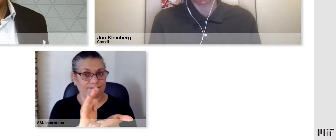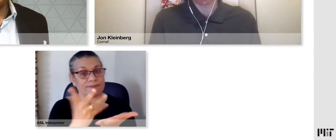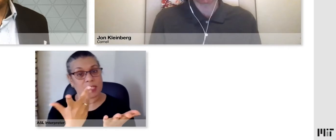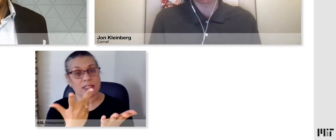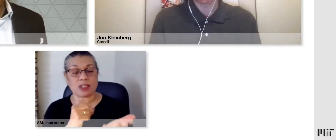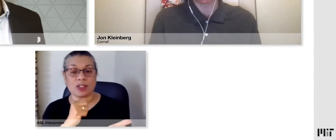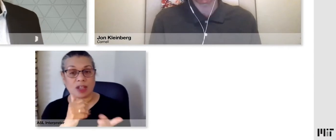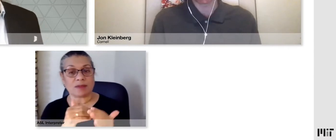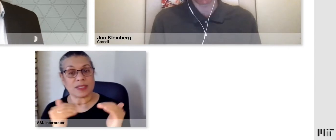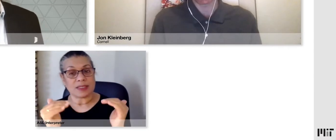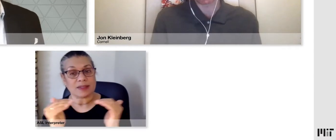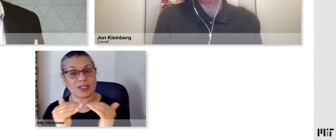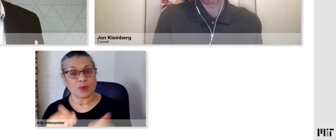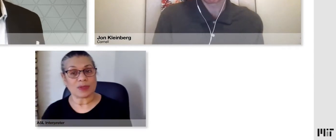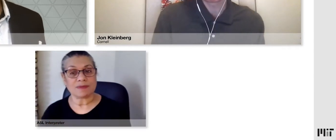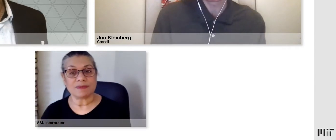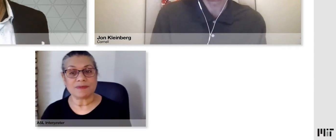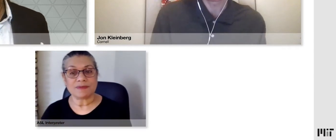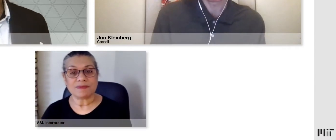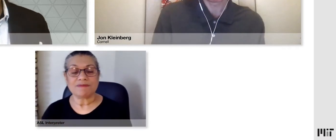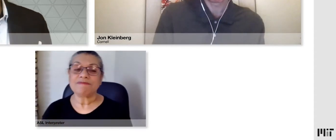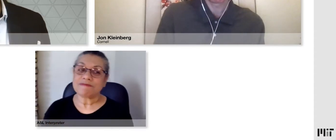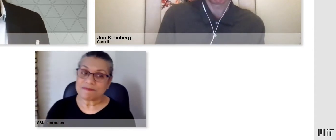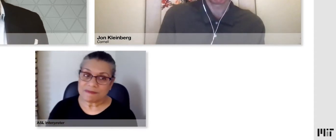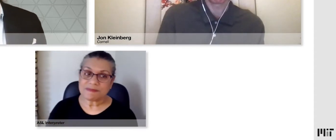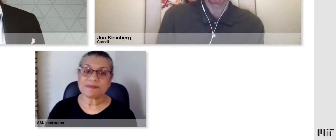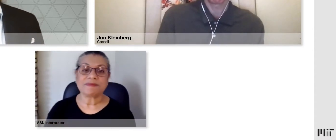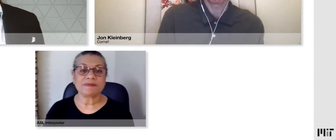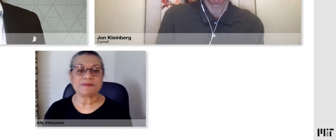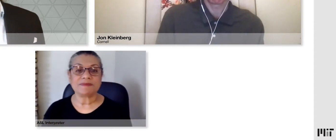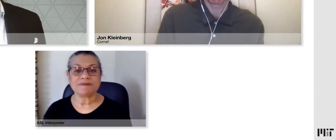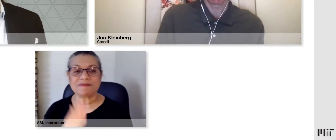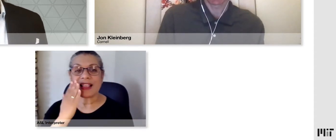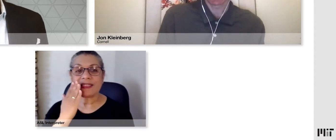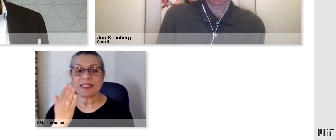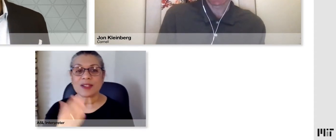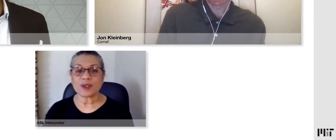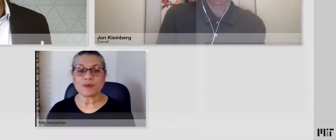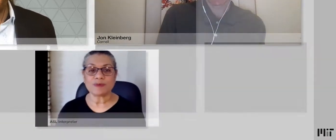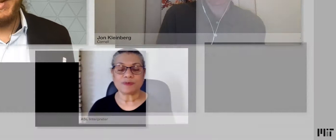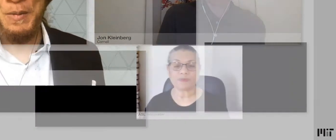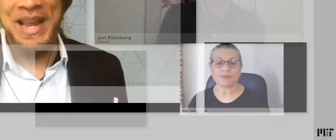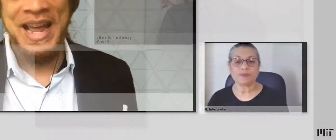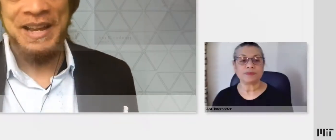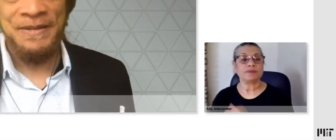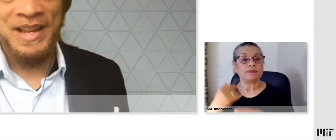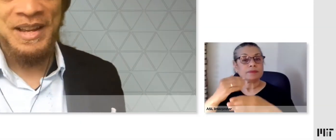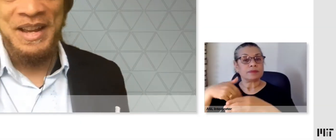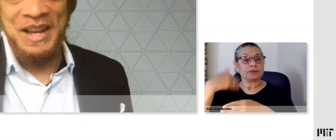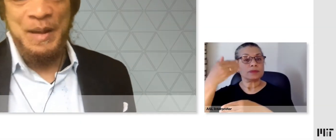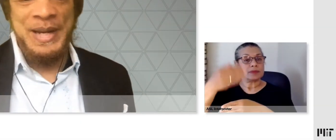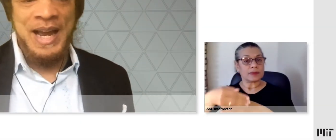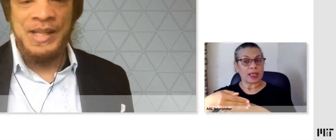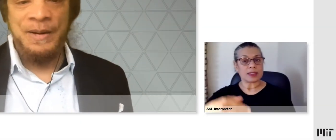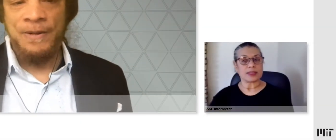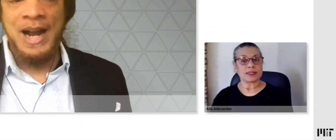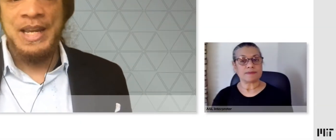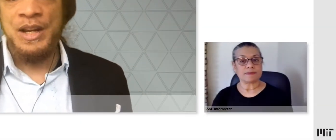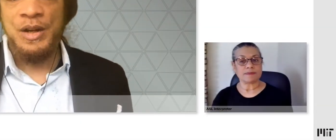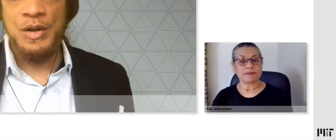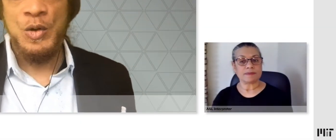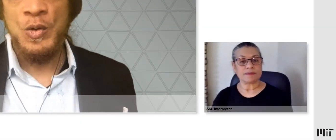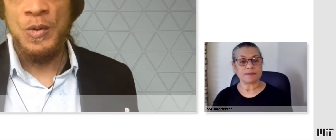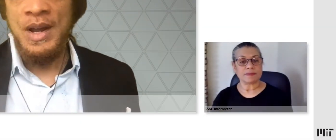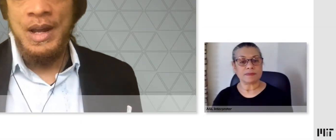Thanks, looking forward to that. Thanks so much. And so next up, we have Benaz